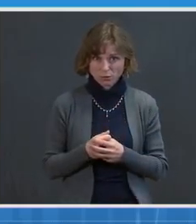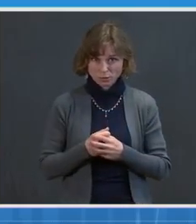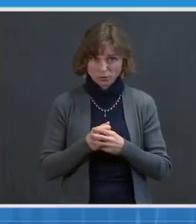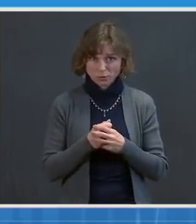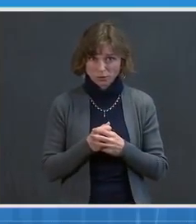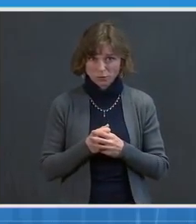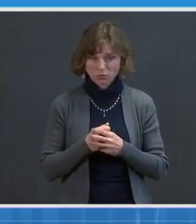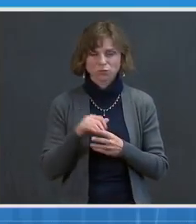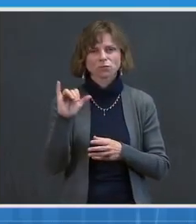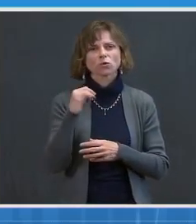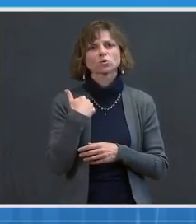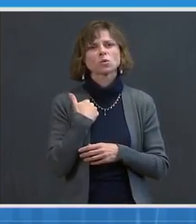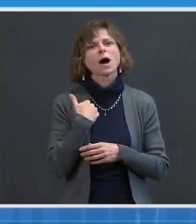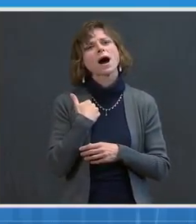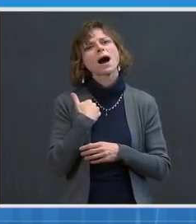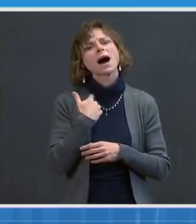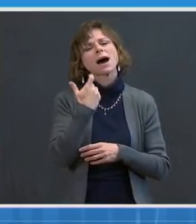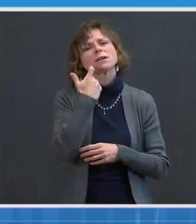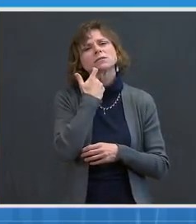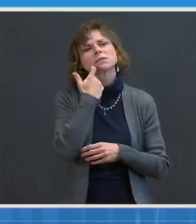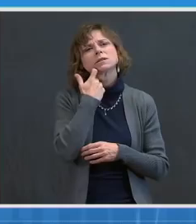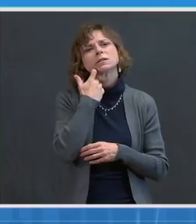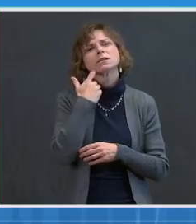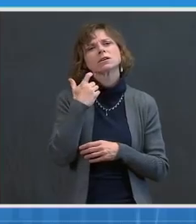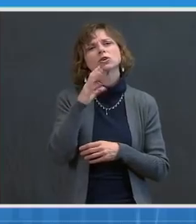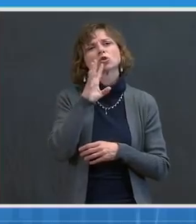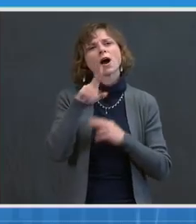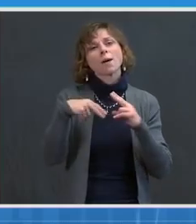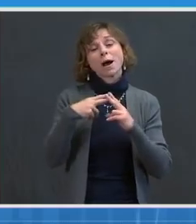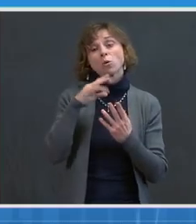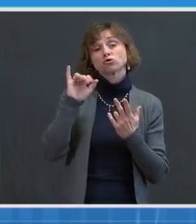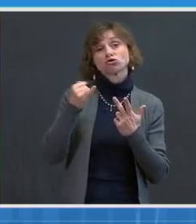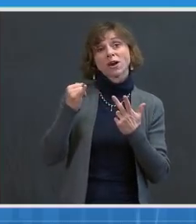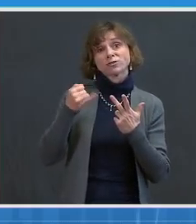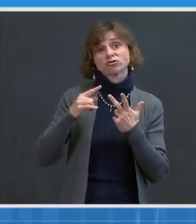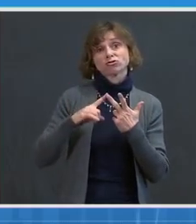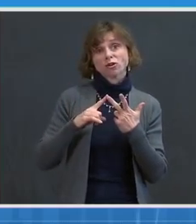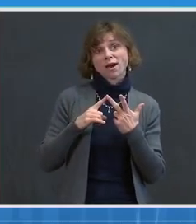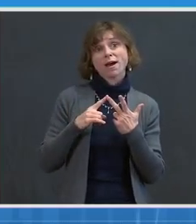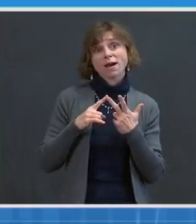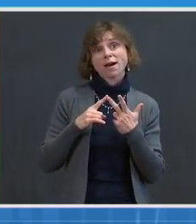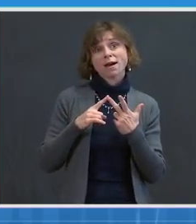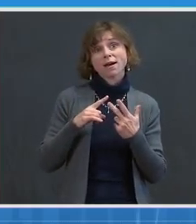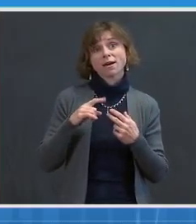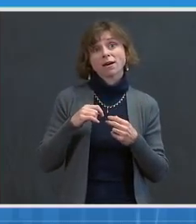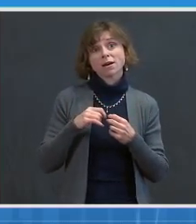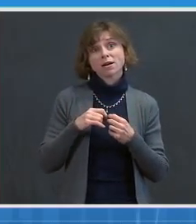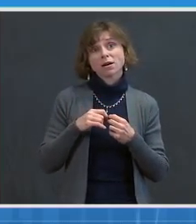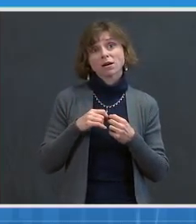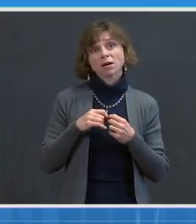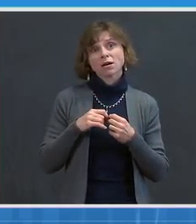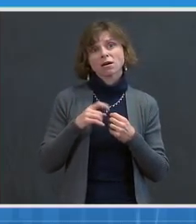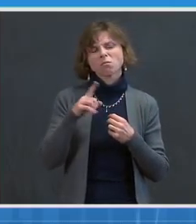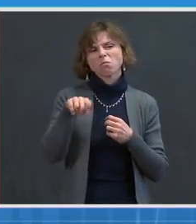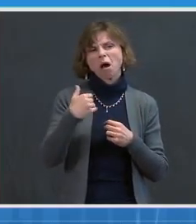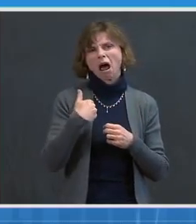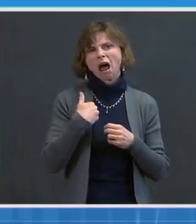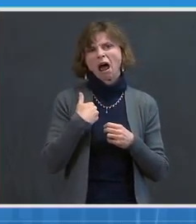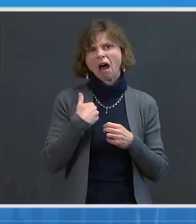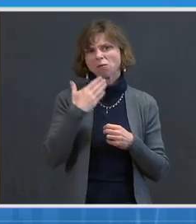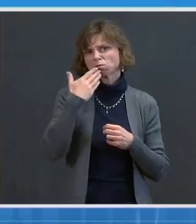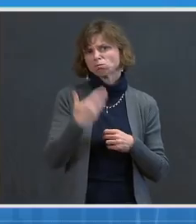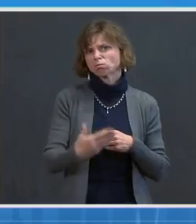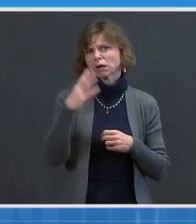previous briefing when we discussed J&J, the J&J adeno 26 vector has considerable experience